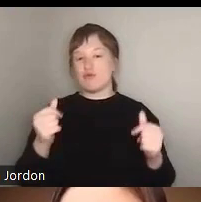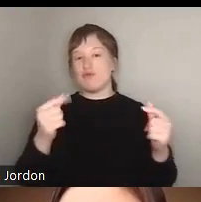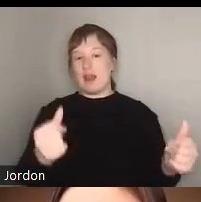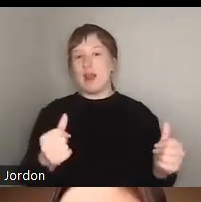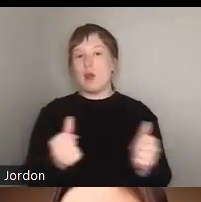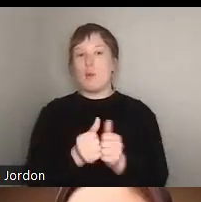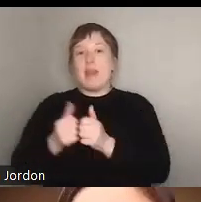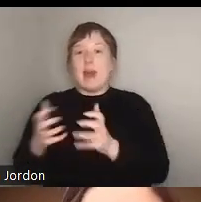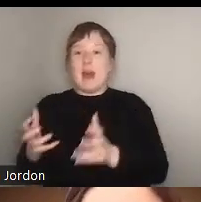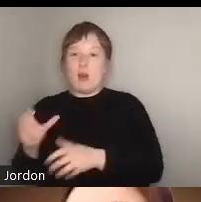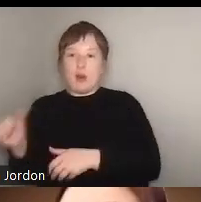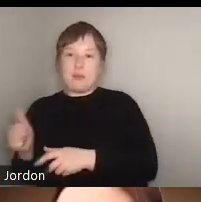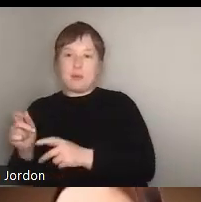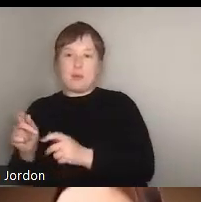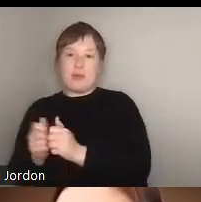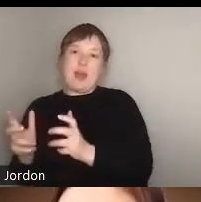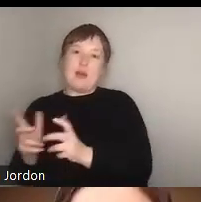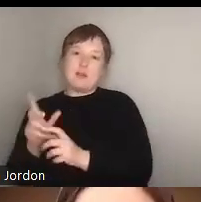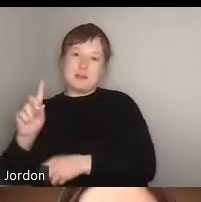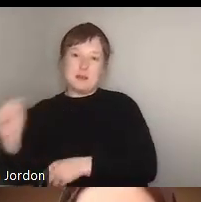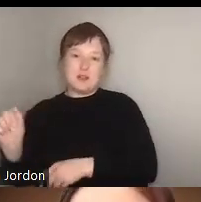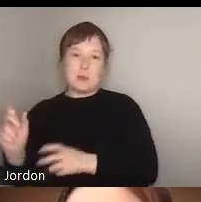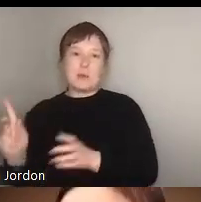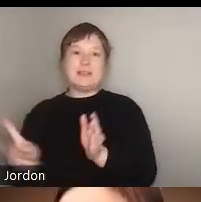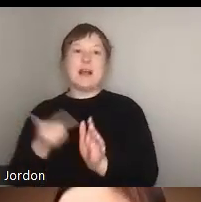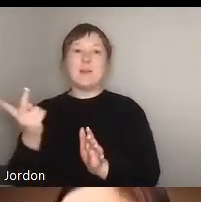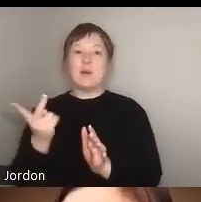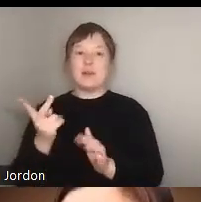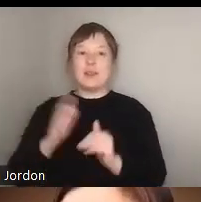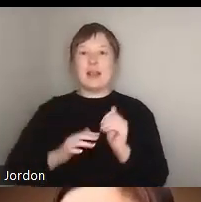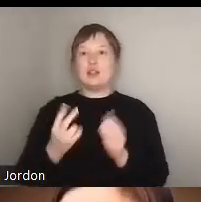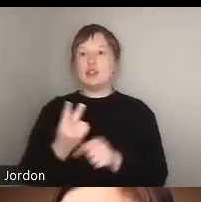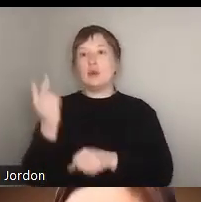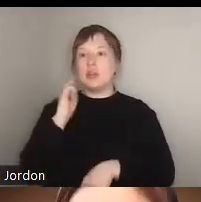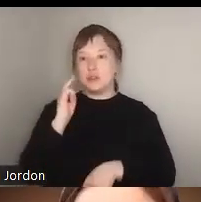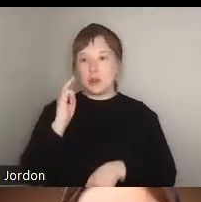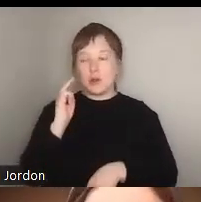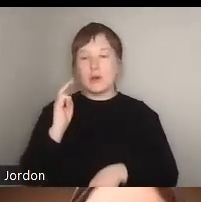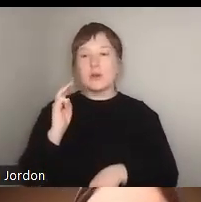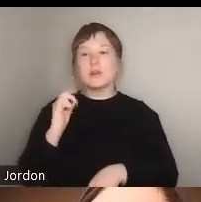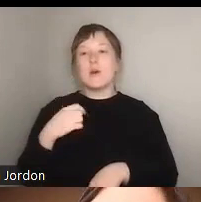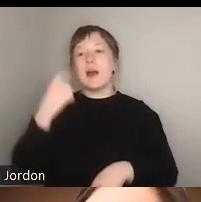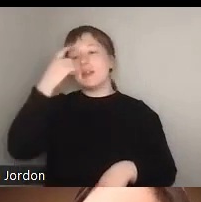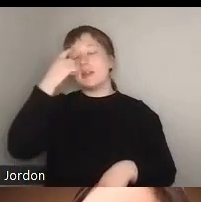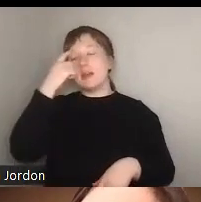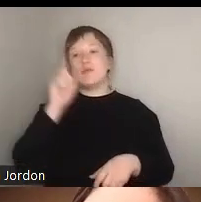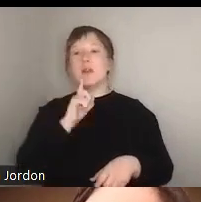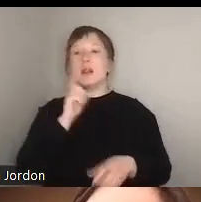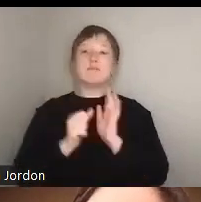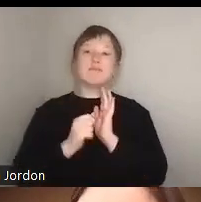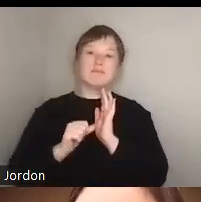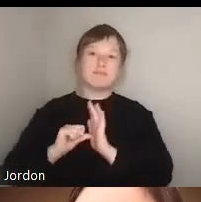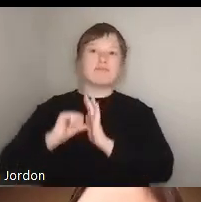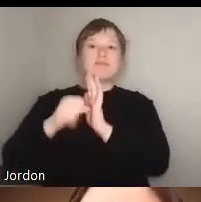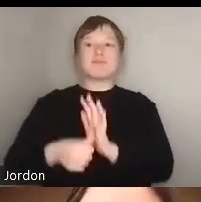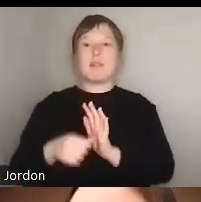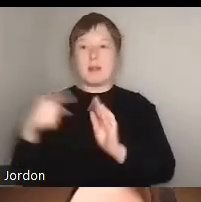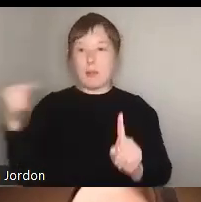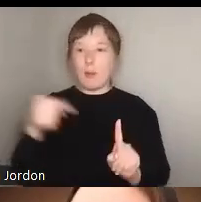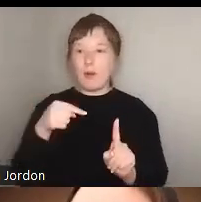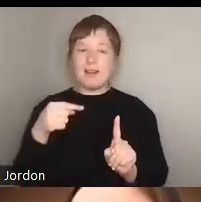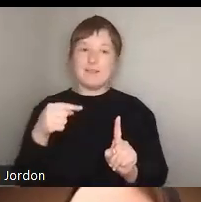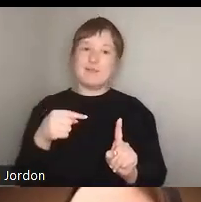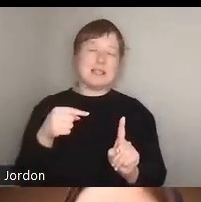without disabilities. So that is double from what was being said just 2 years ago. So I think that really speaks to that point that this is